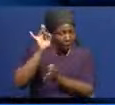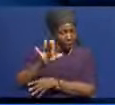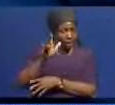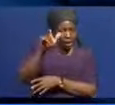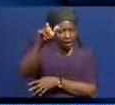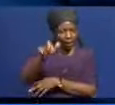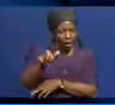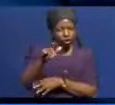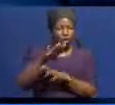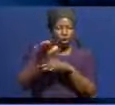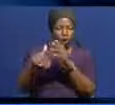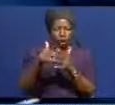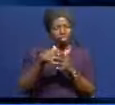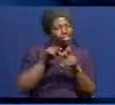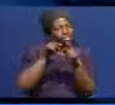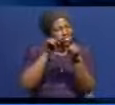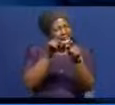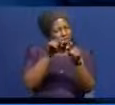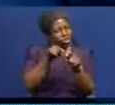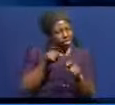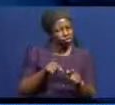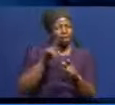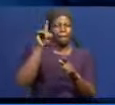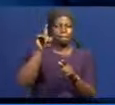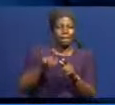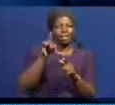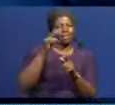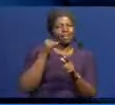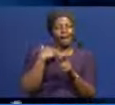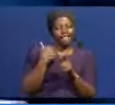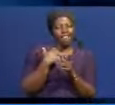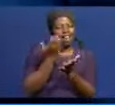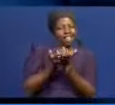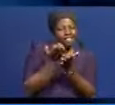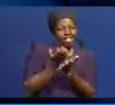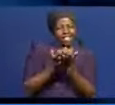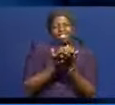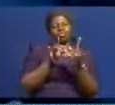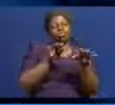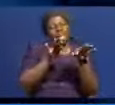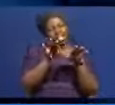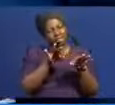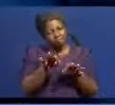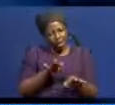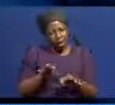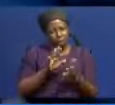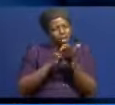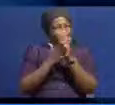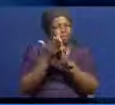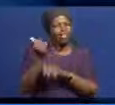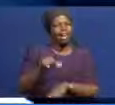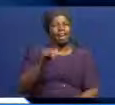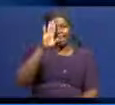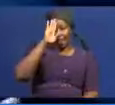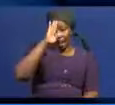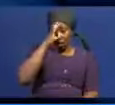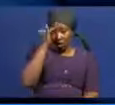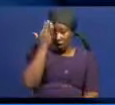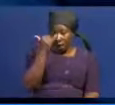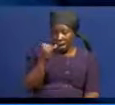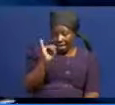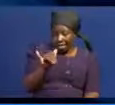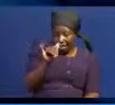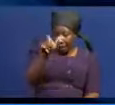should, all the accusations must be substantiated and beyond reasonable doubt, because that is